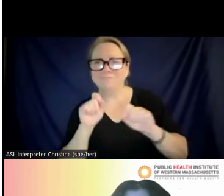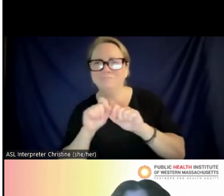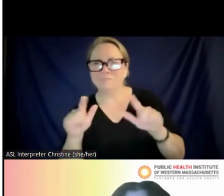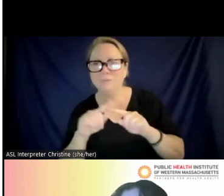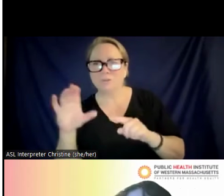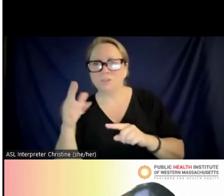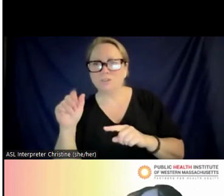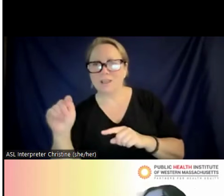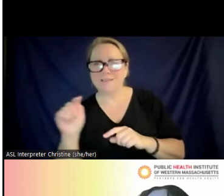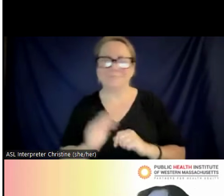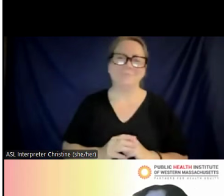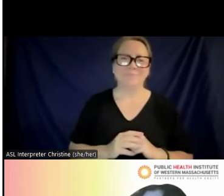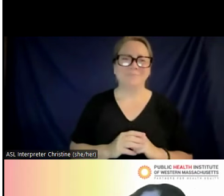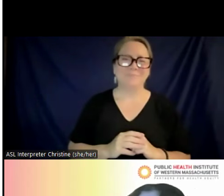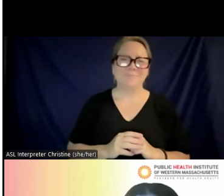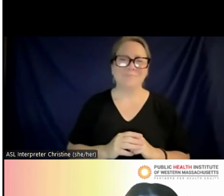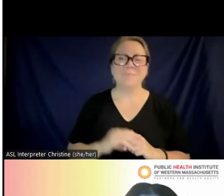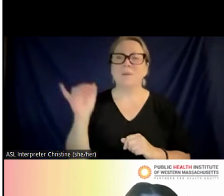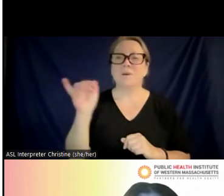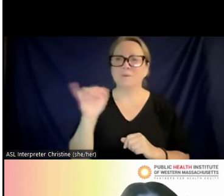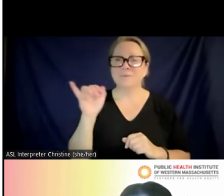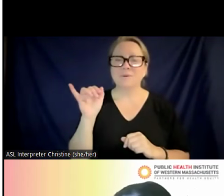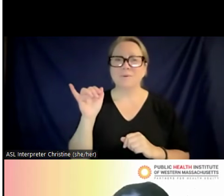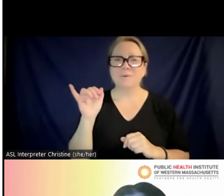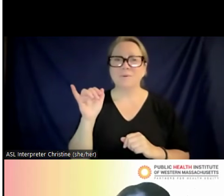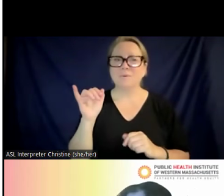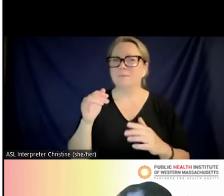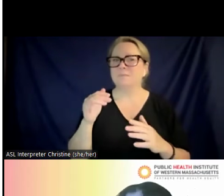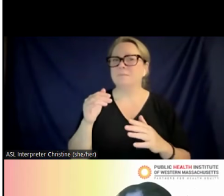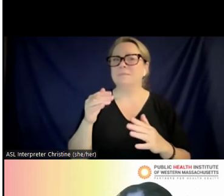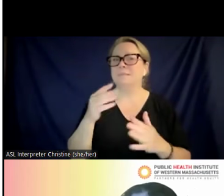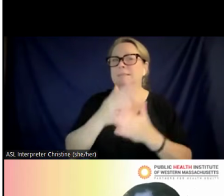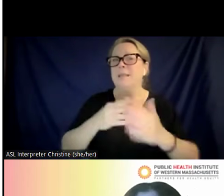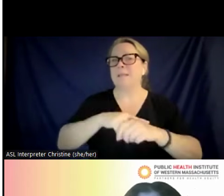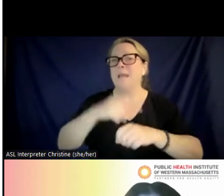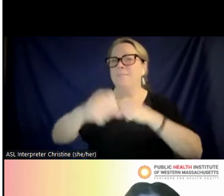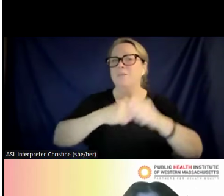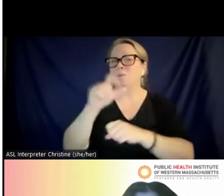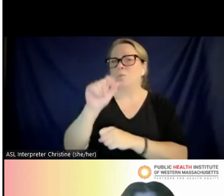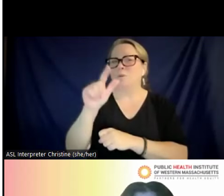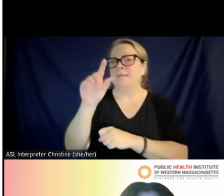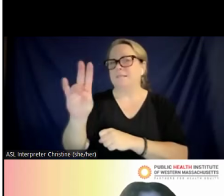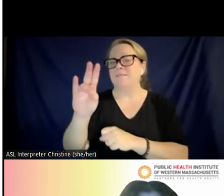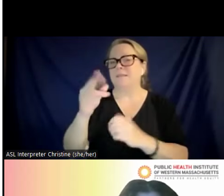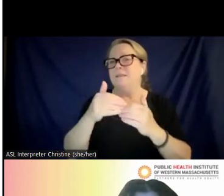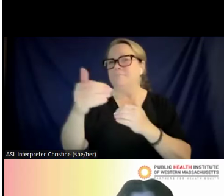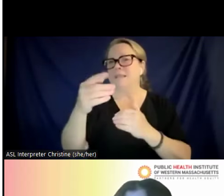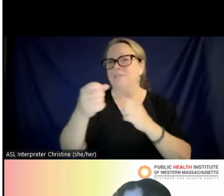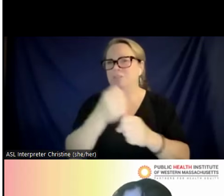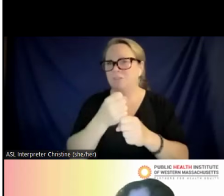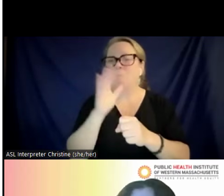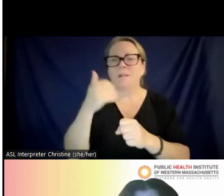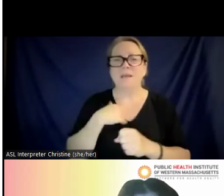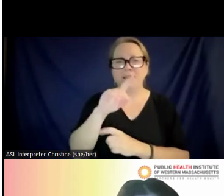just put it in the chat. Also coming sometime in 2027 we will have a data and action